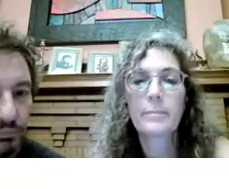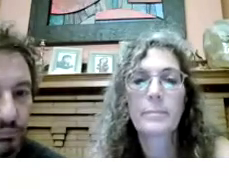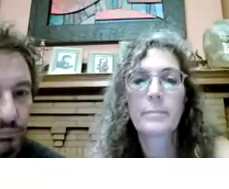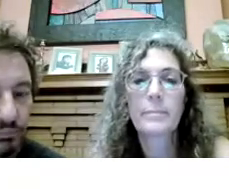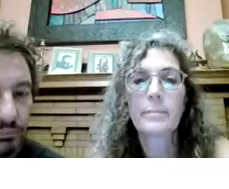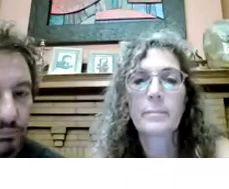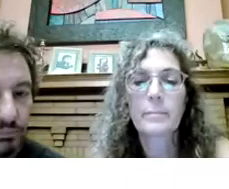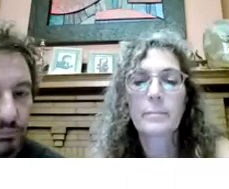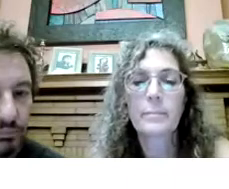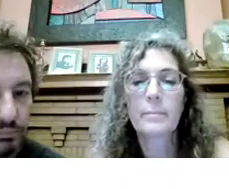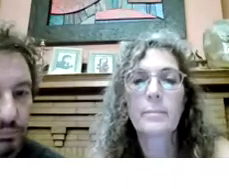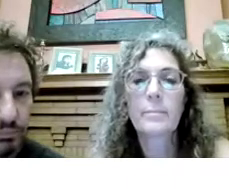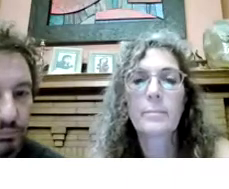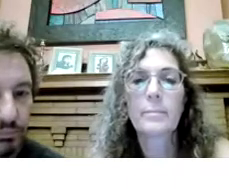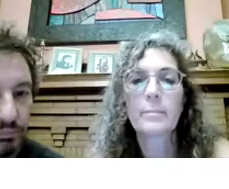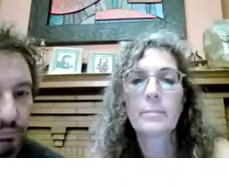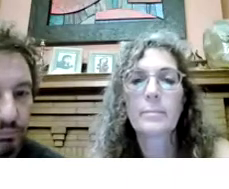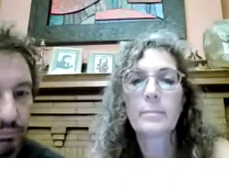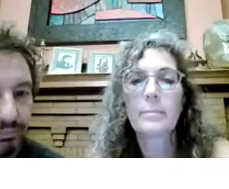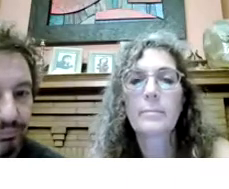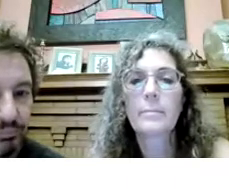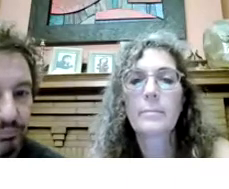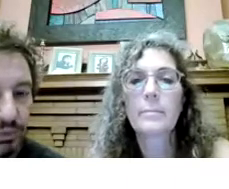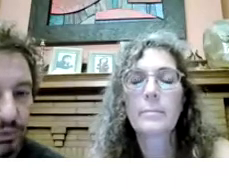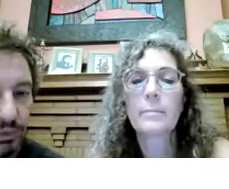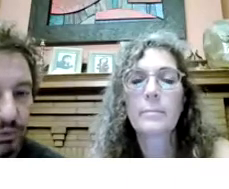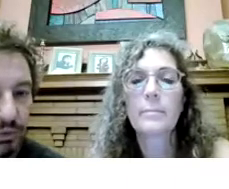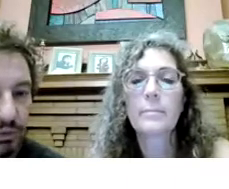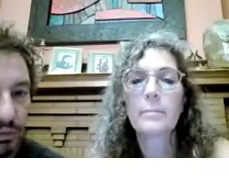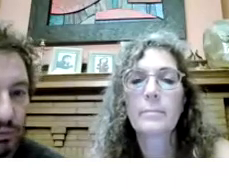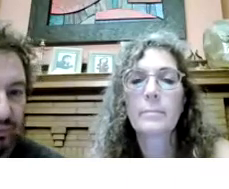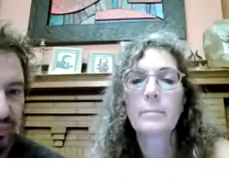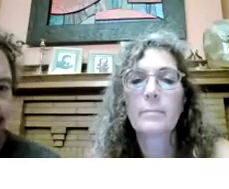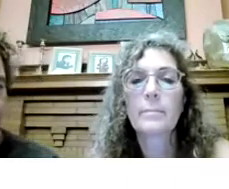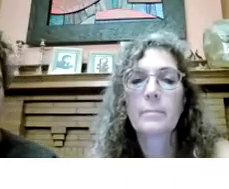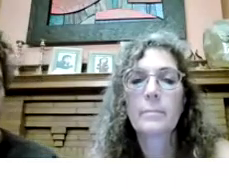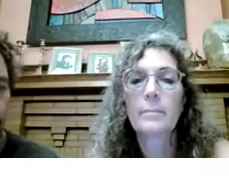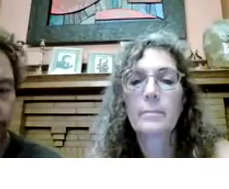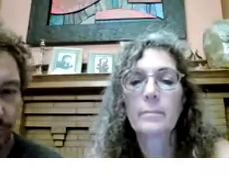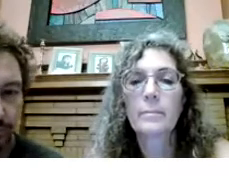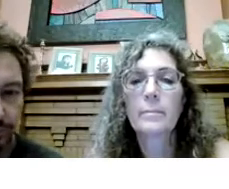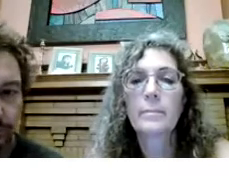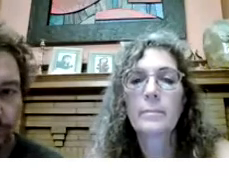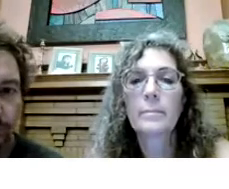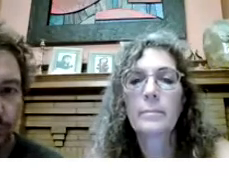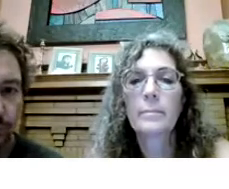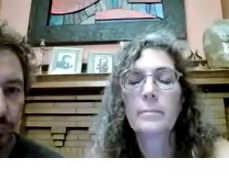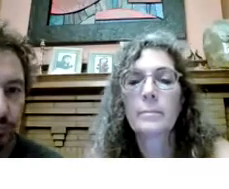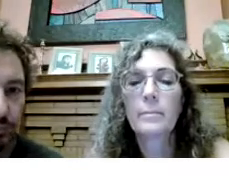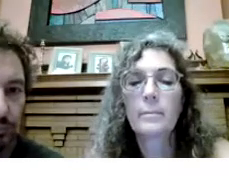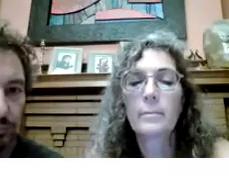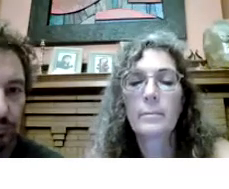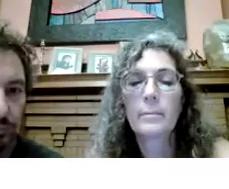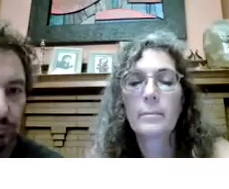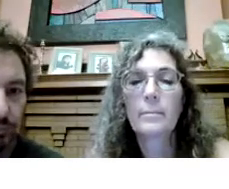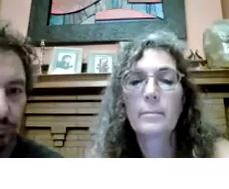could protect the climbing lane. So it could be a protected climbing lane. I should have been clear about that. Excellent, thank you. Yeah, thank